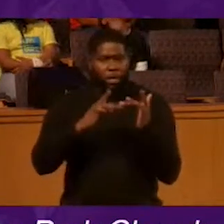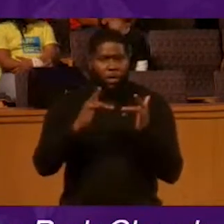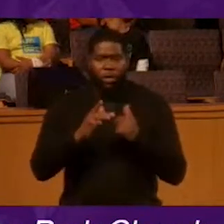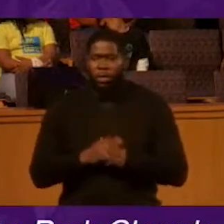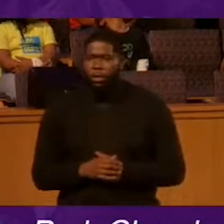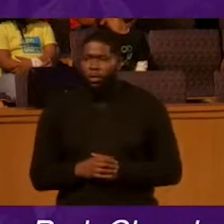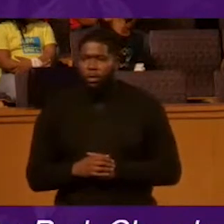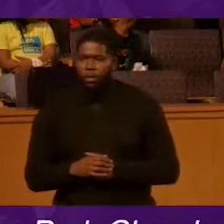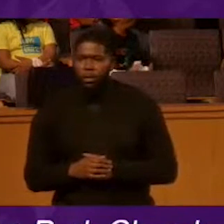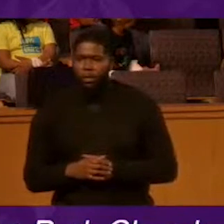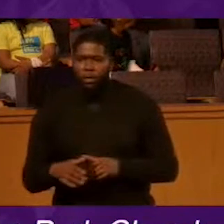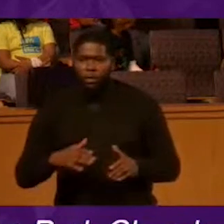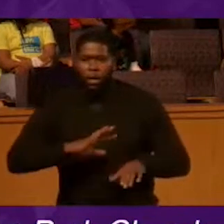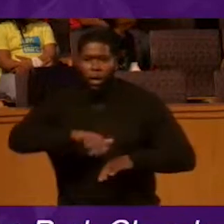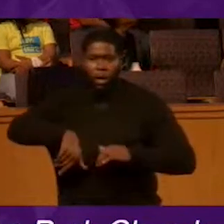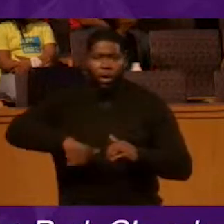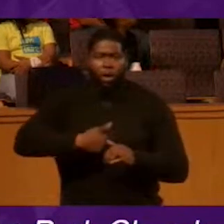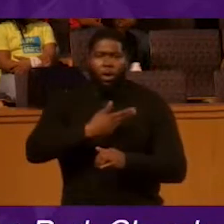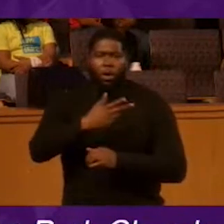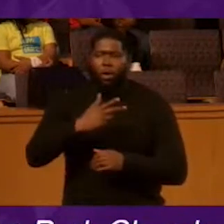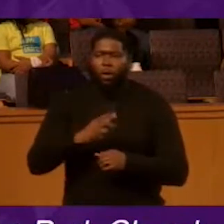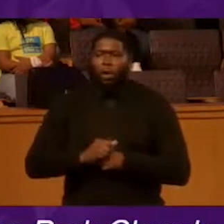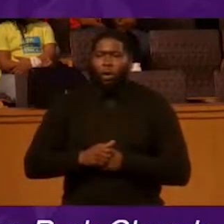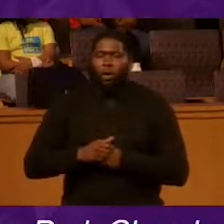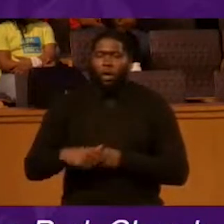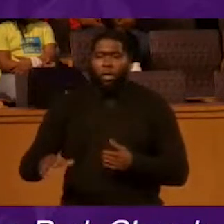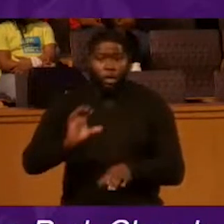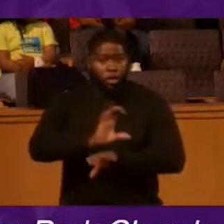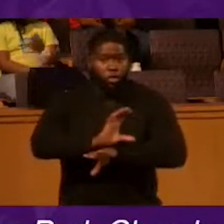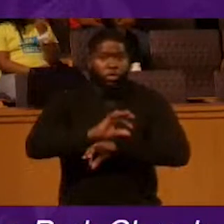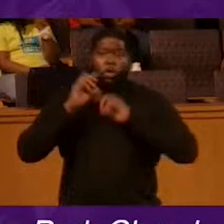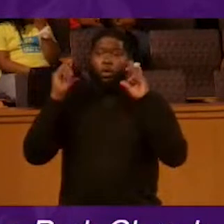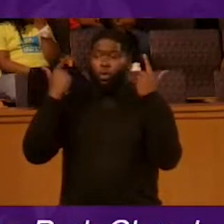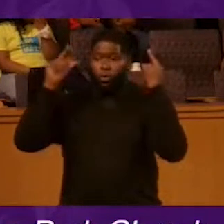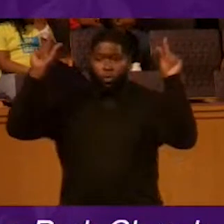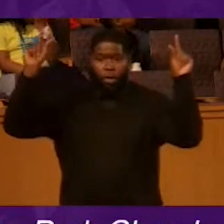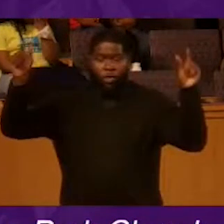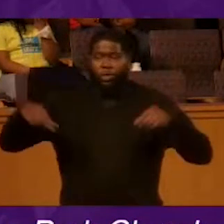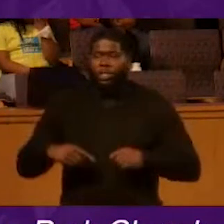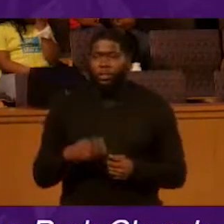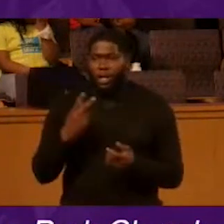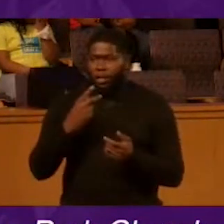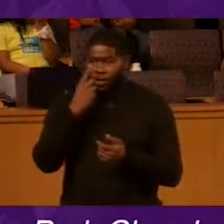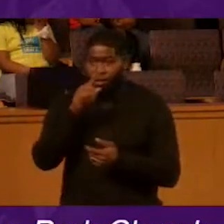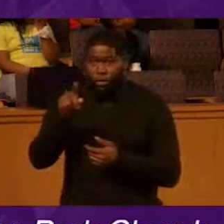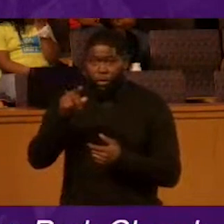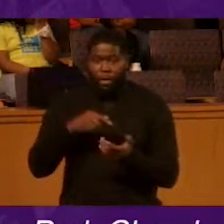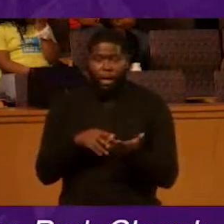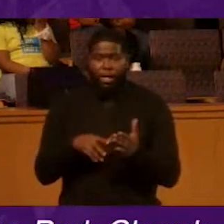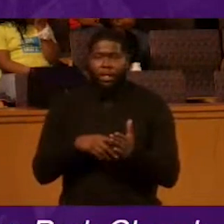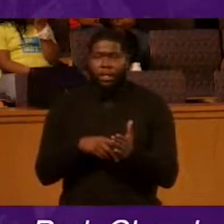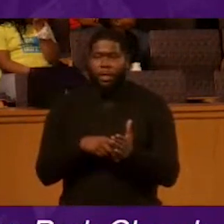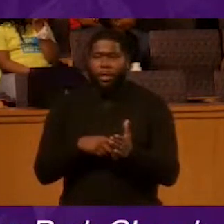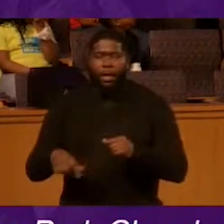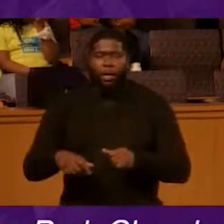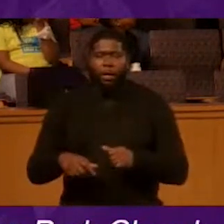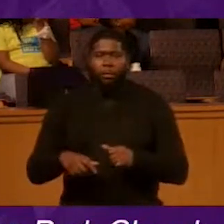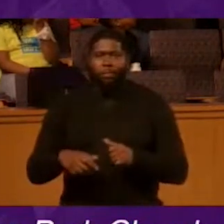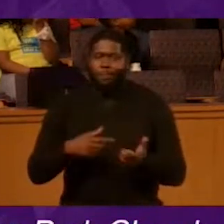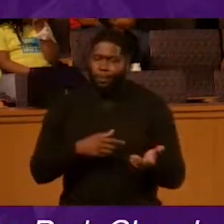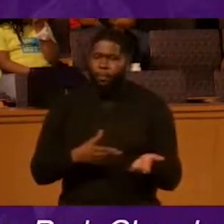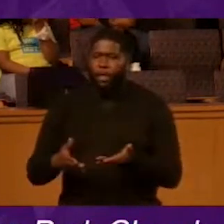make sure that all of our Park graduates take the time to visit the site and download your